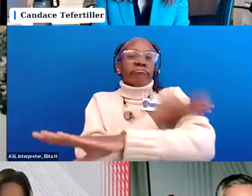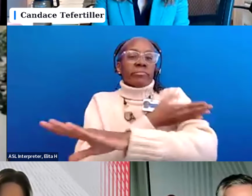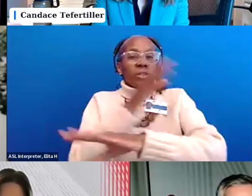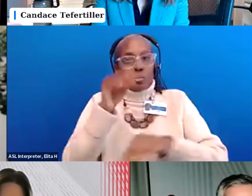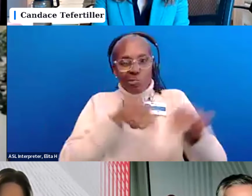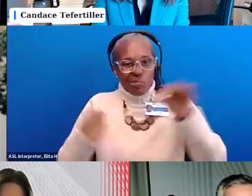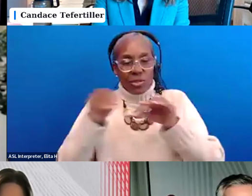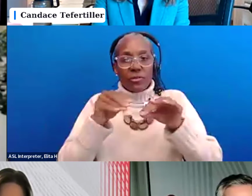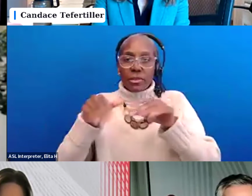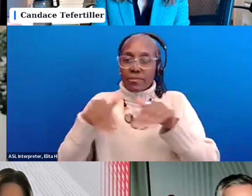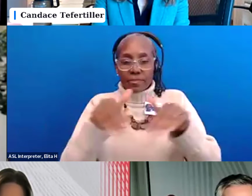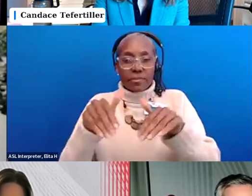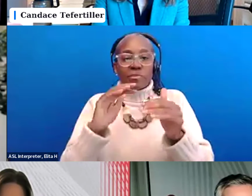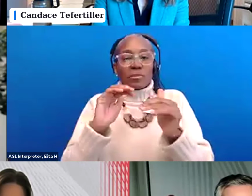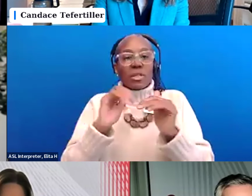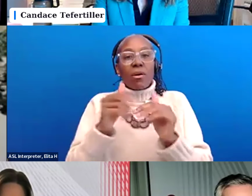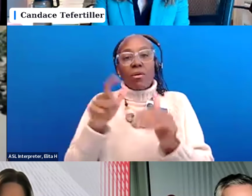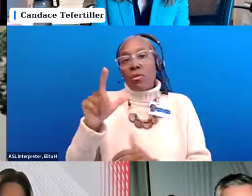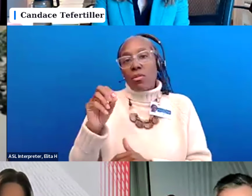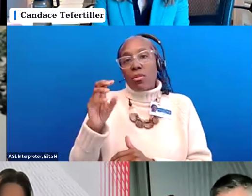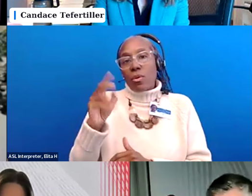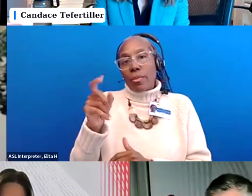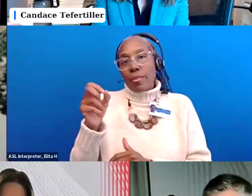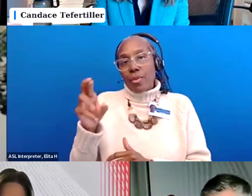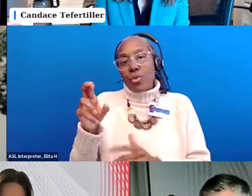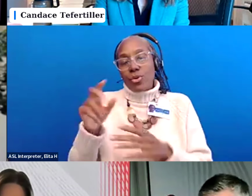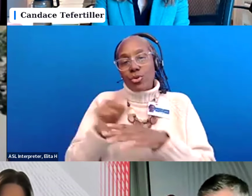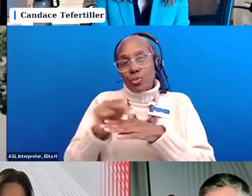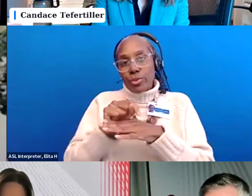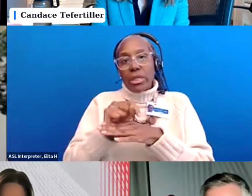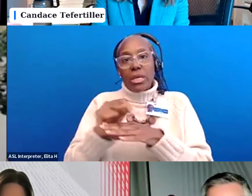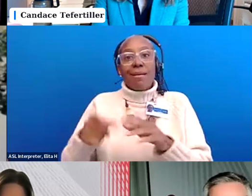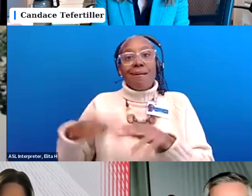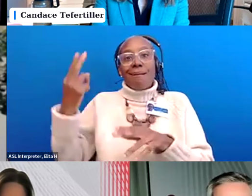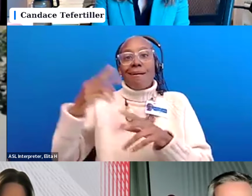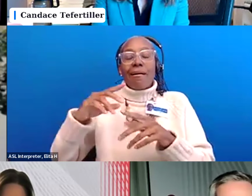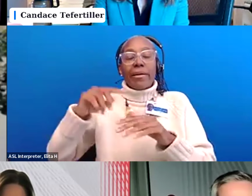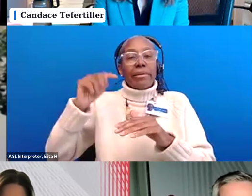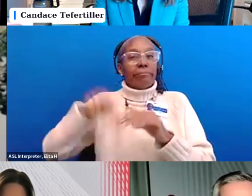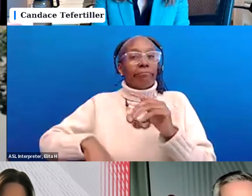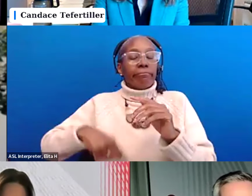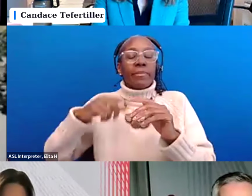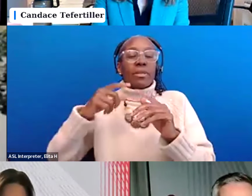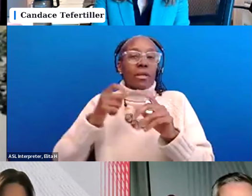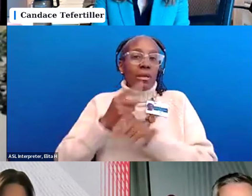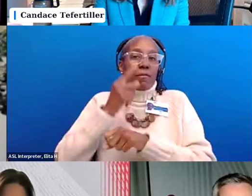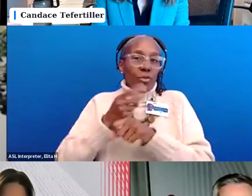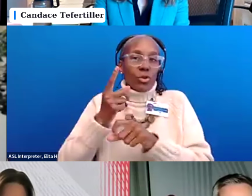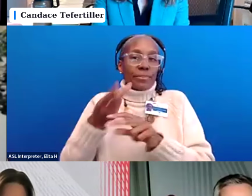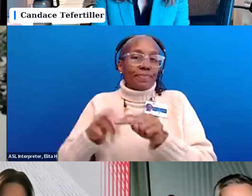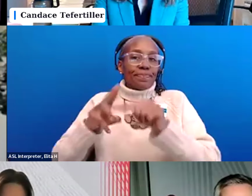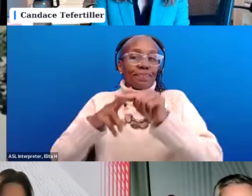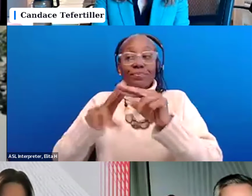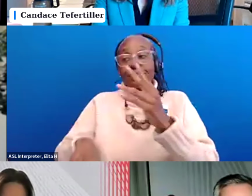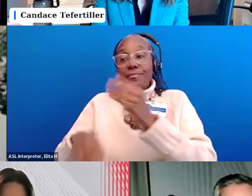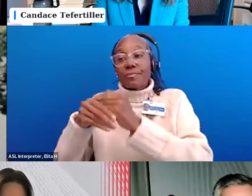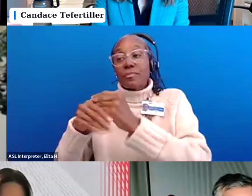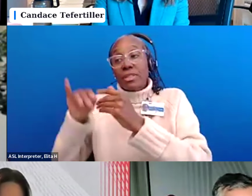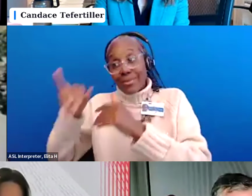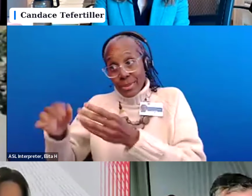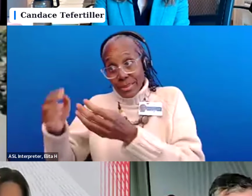and movement through locomotor training, high intensive training, just trying to build on top of what I have year after year. So the combination of that with